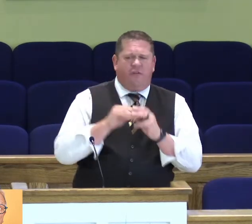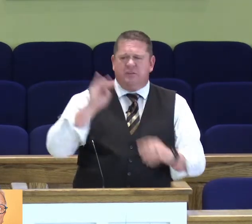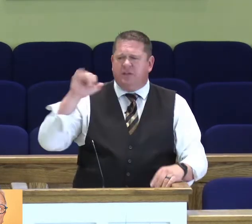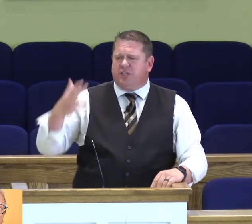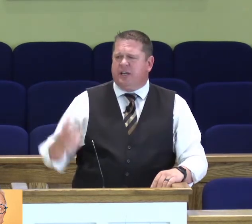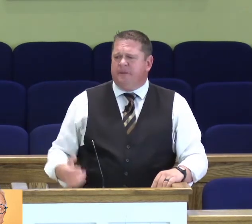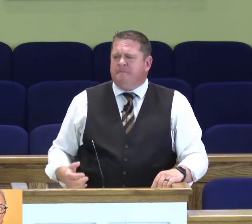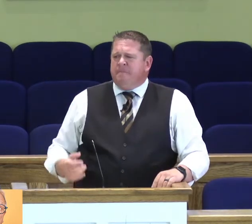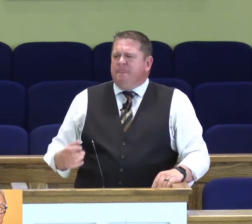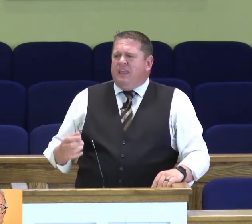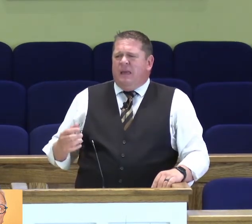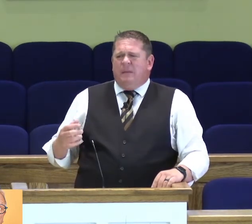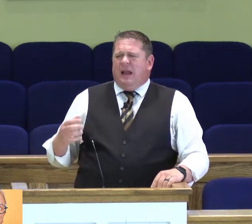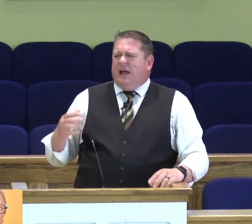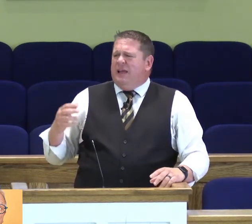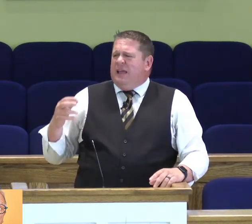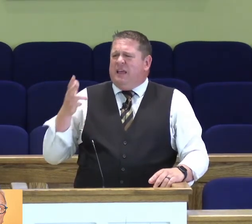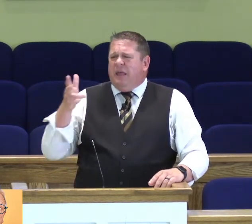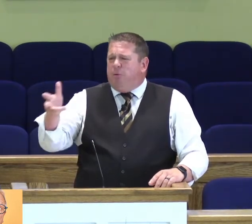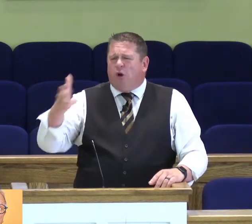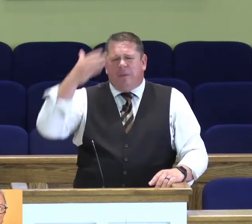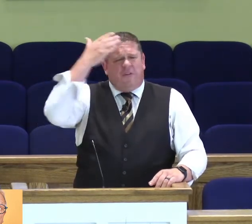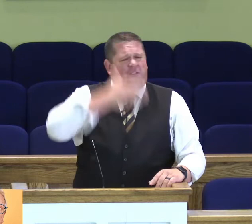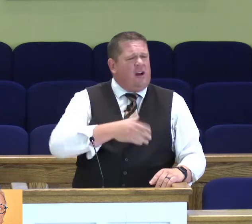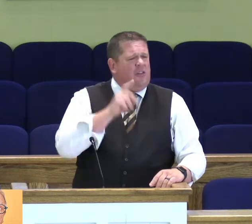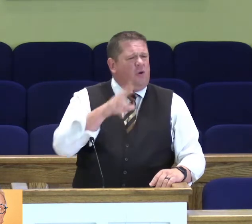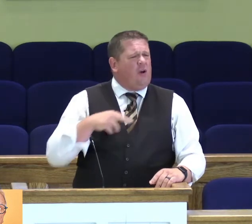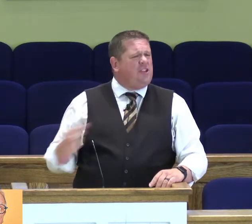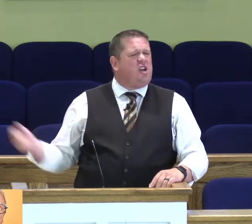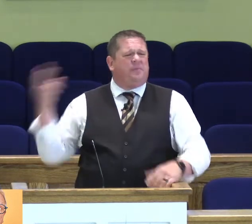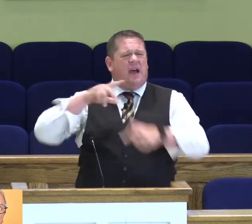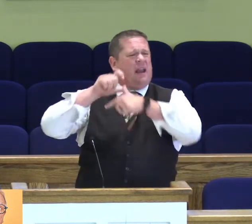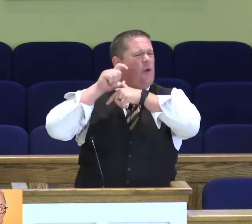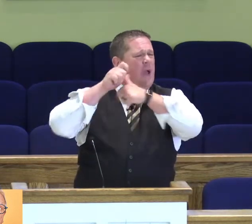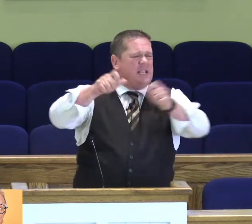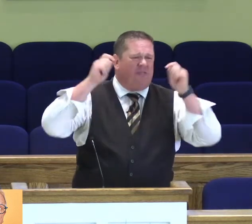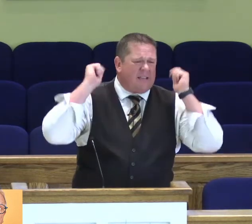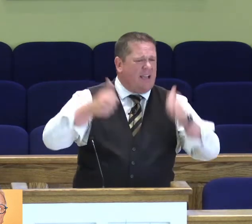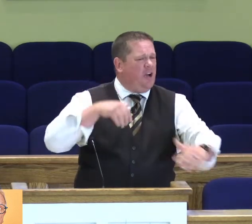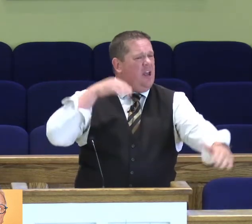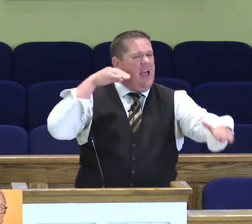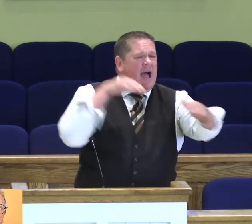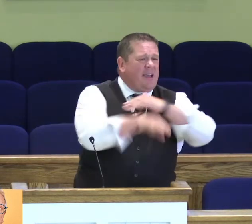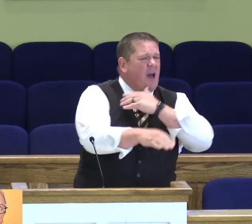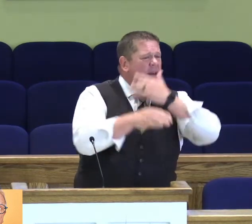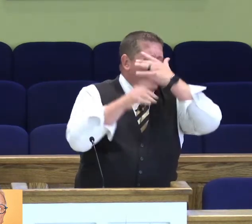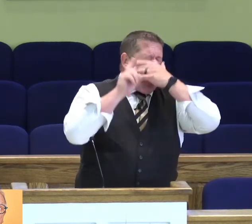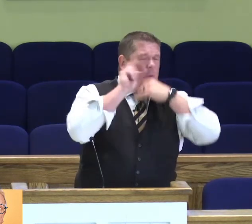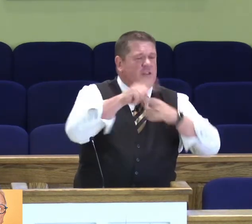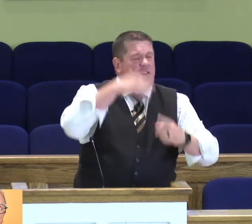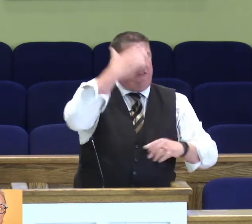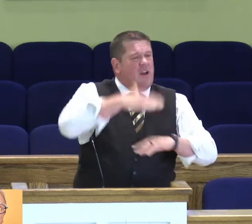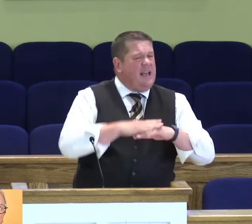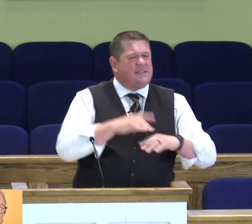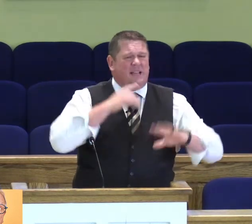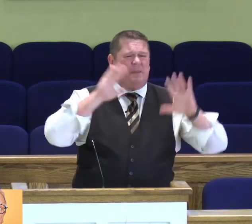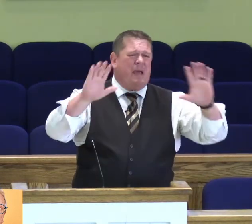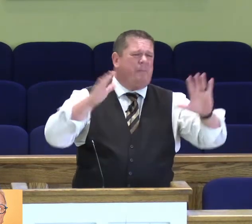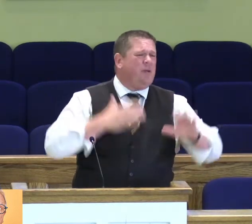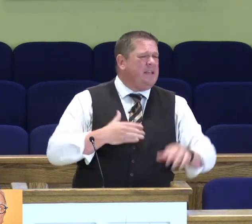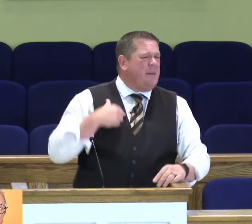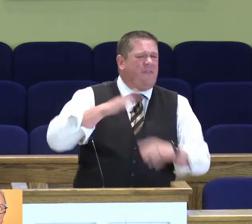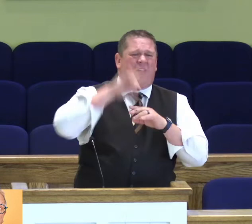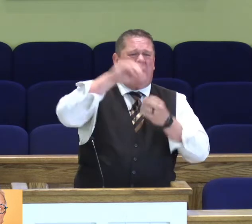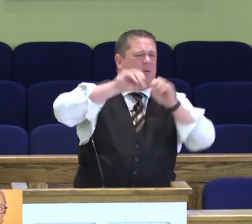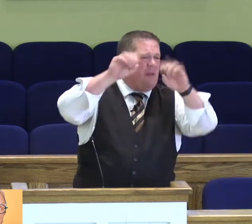preaching at a youth conference in Michigan, and man, he pulled up at the front of the door, and I jumped out, and I ran as fast as I could. I got in. I went to the front desk, and I